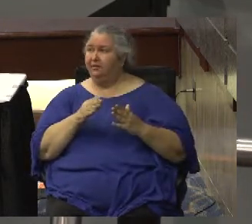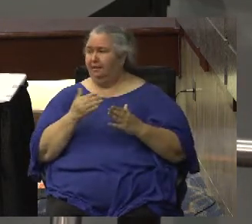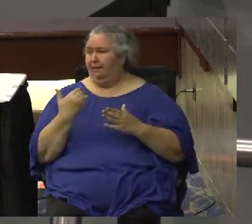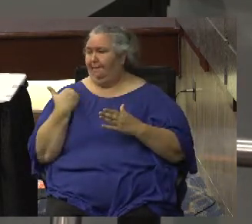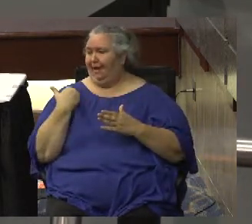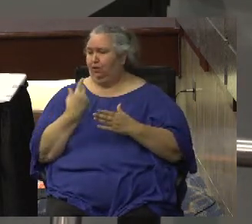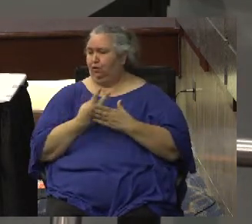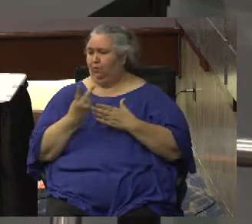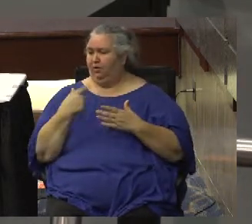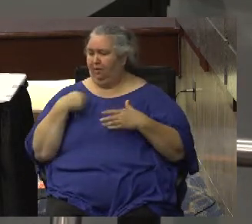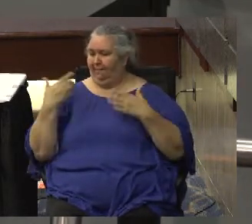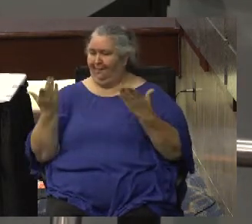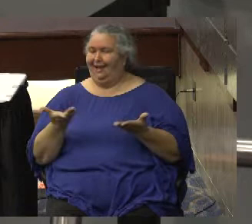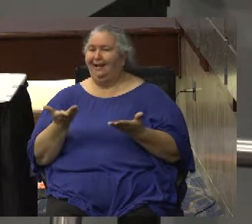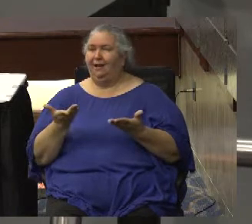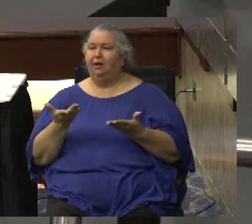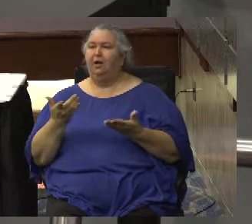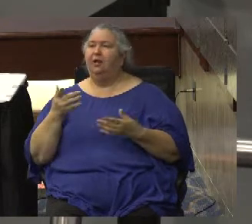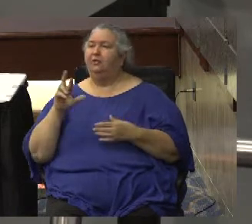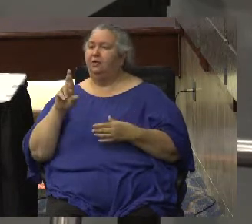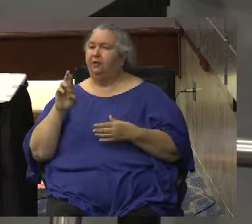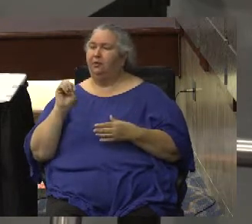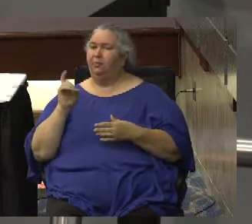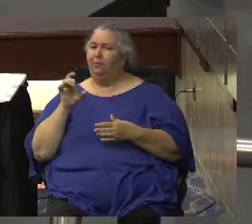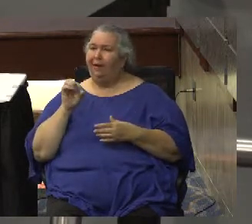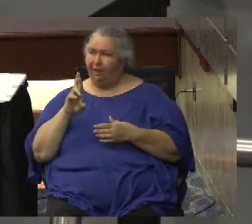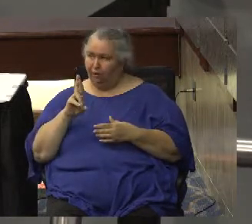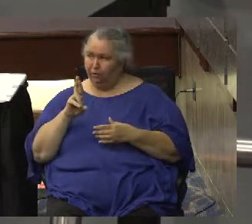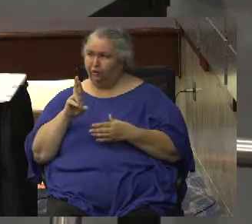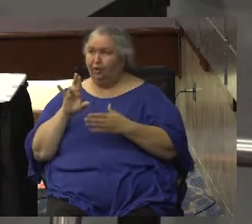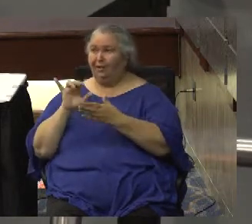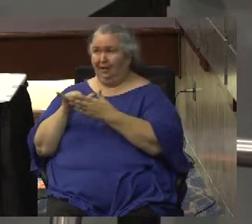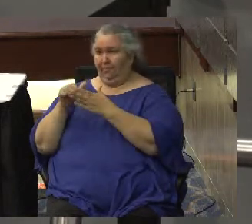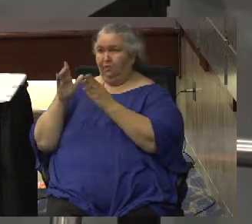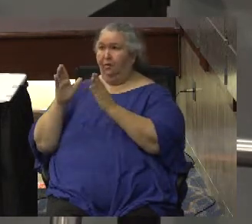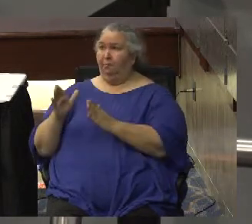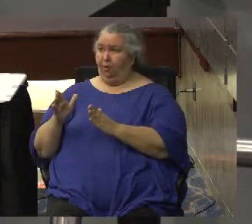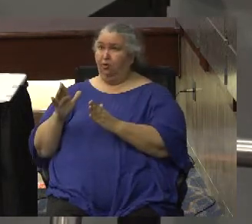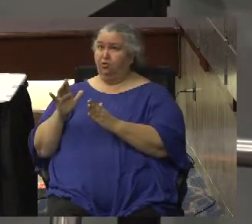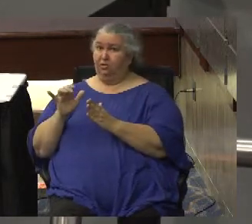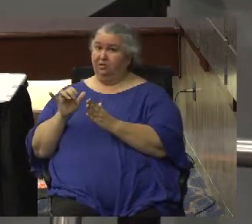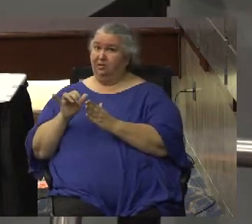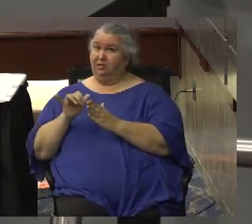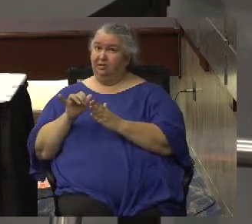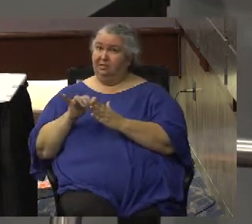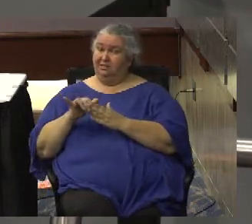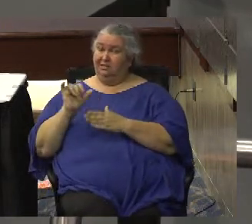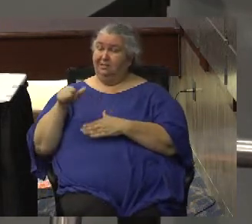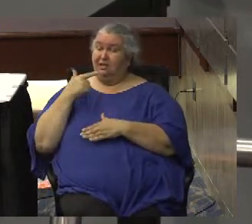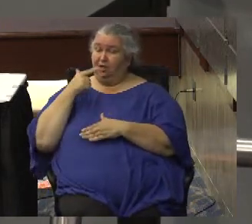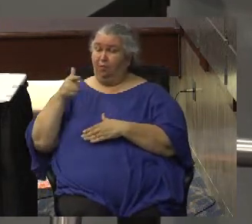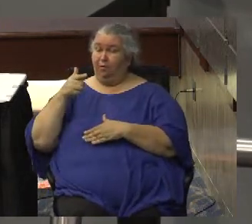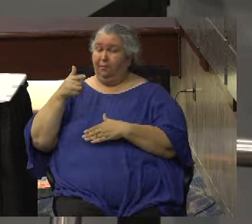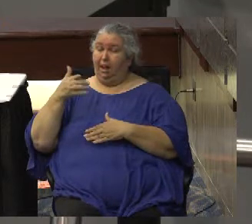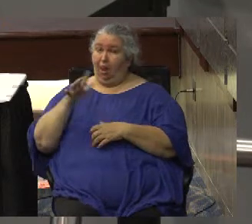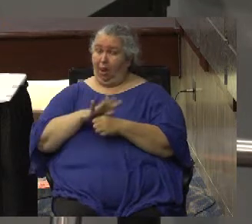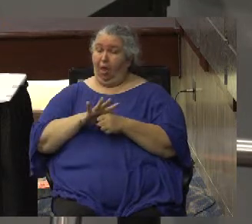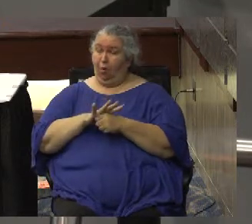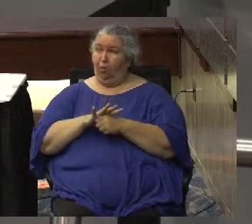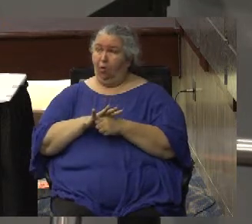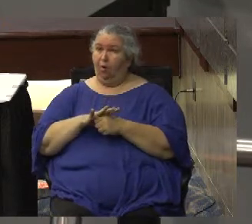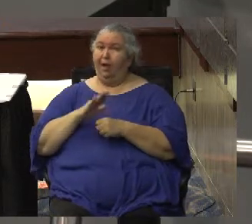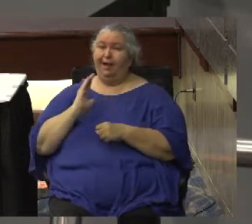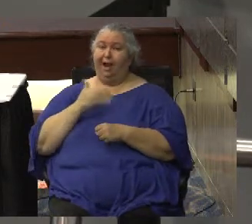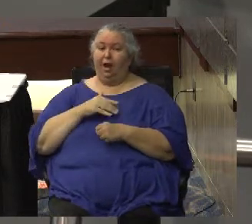here. Our realtor would be the one who would be the actual host, so she would be local. This time, our stepson